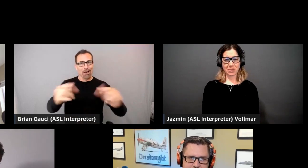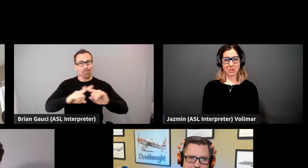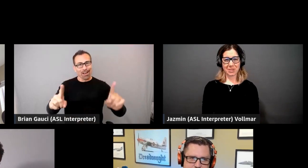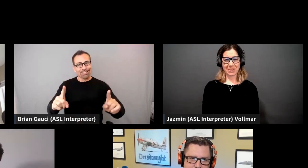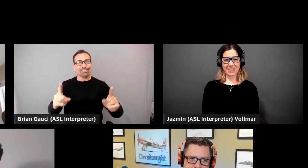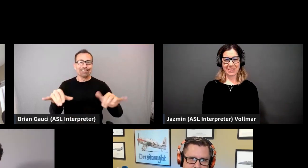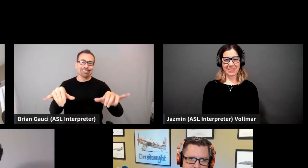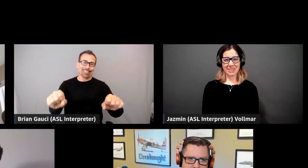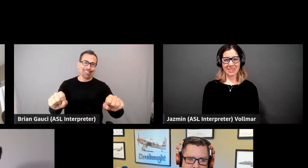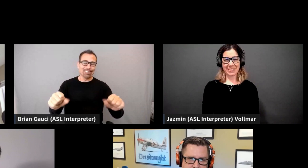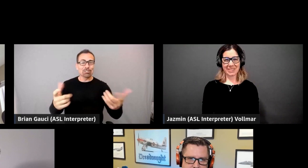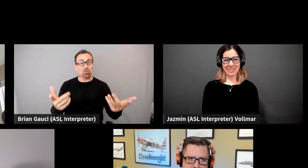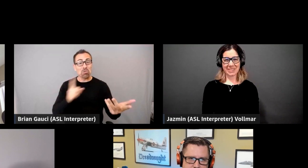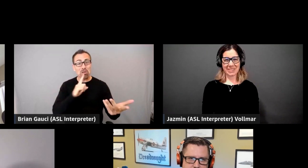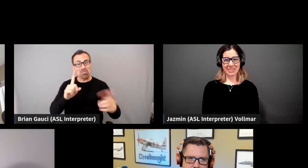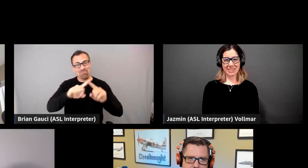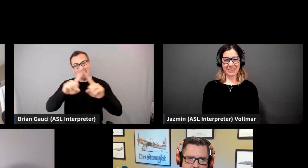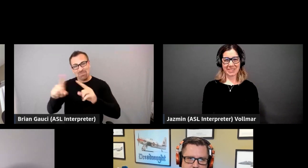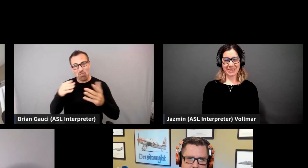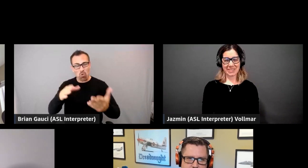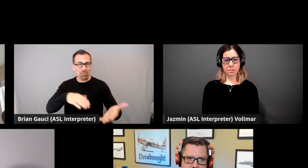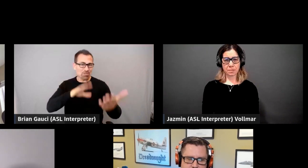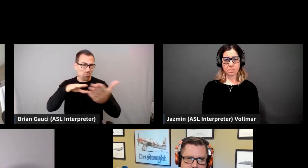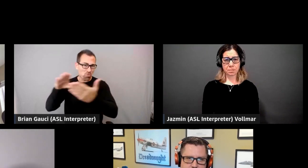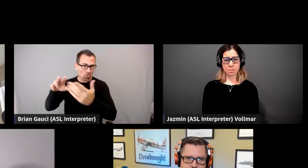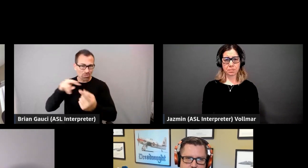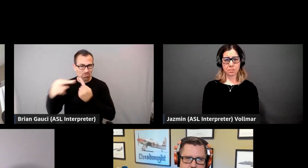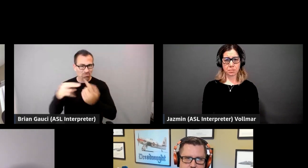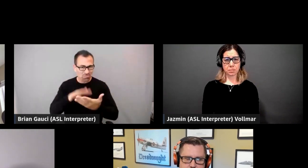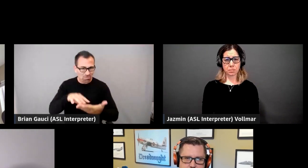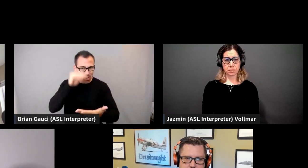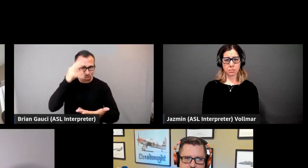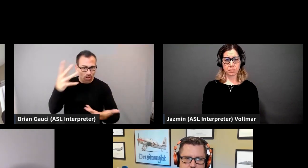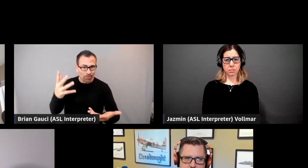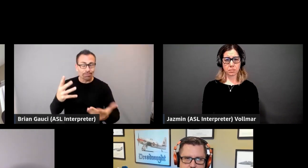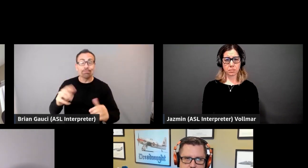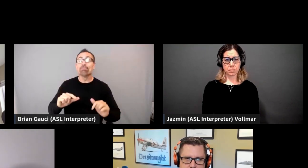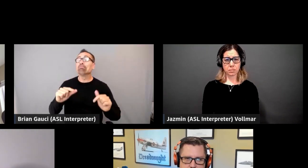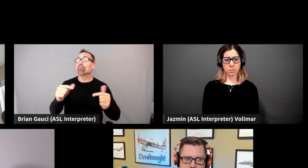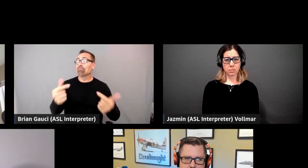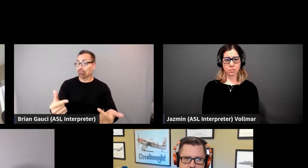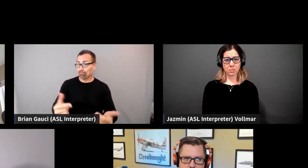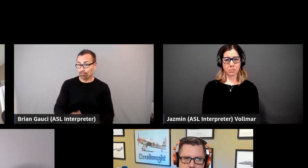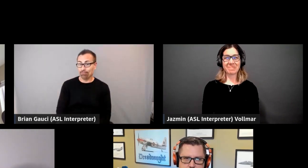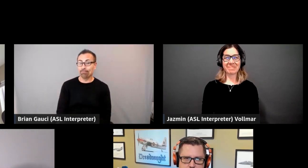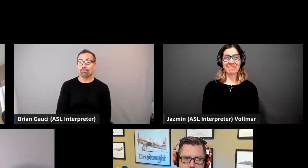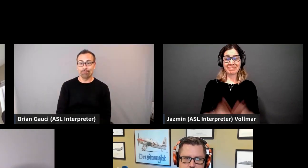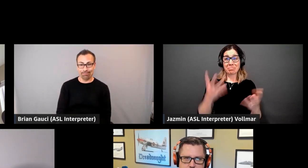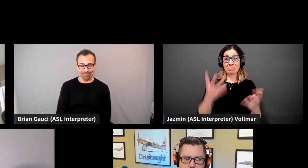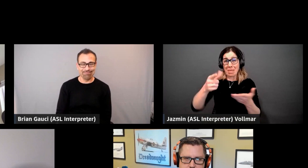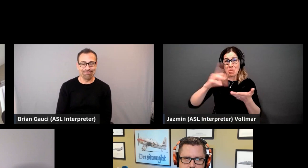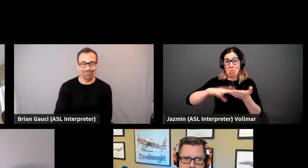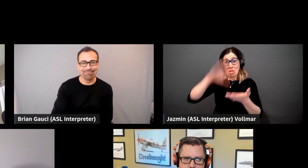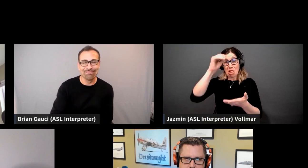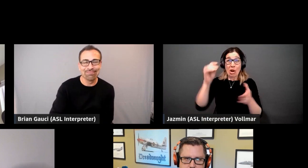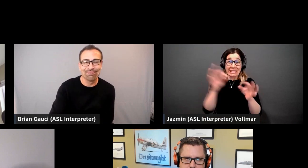So there's so many different ways that you can kind of approach it and so many ways you can learn. I mean, probably the most useful thing is just like learn linear algebra really well.